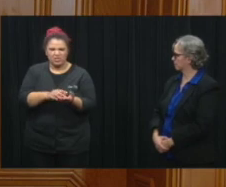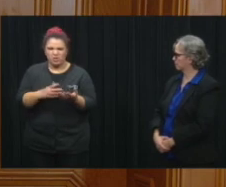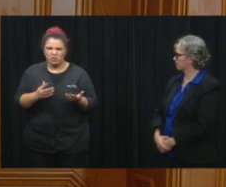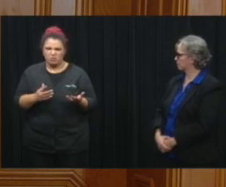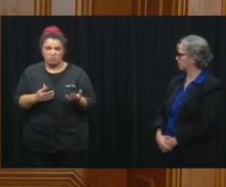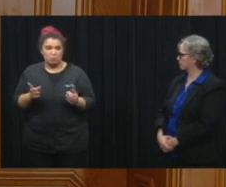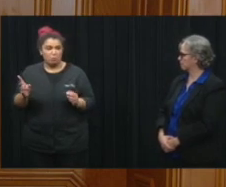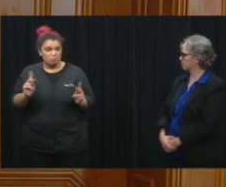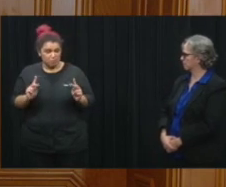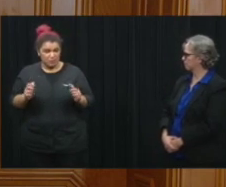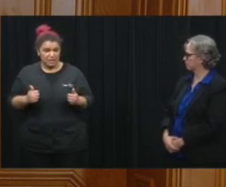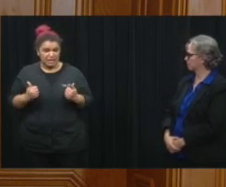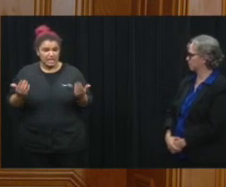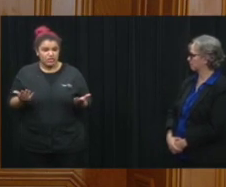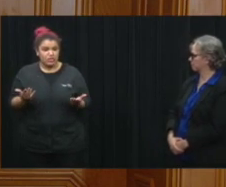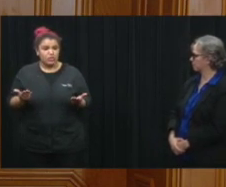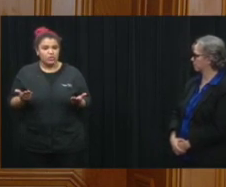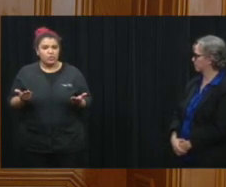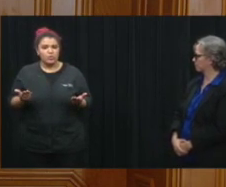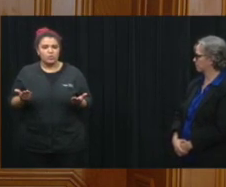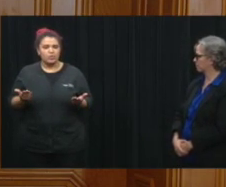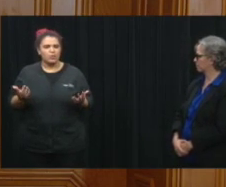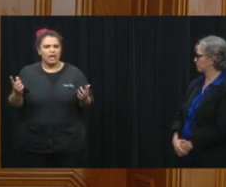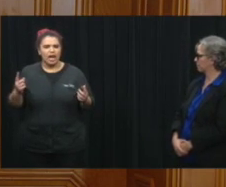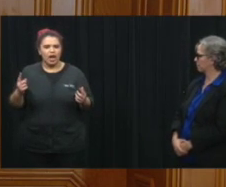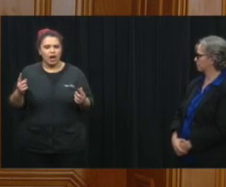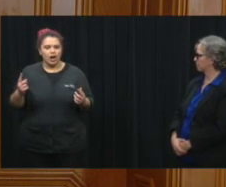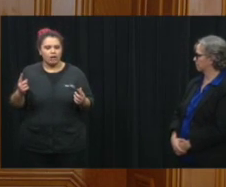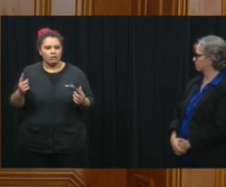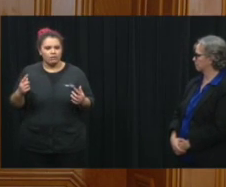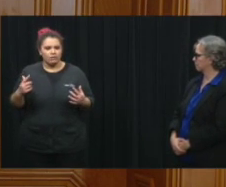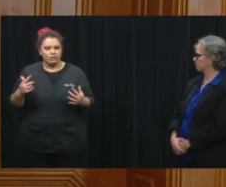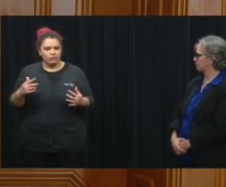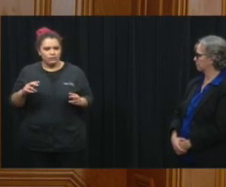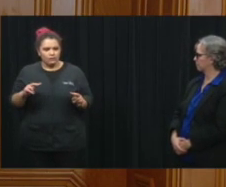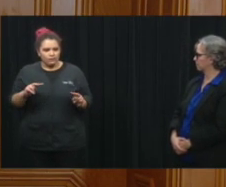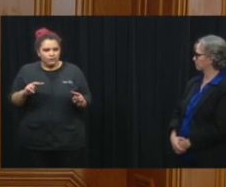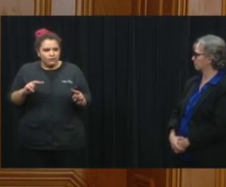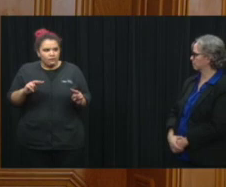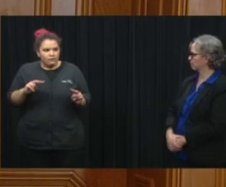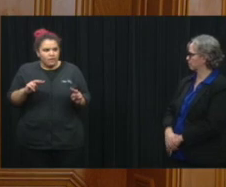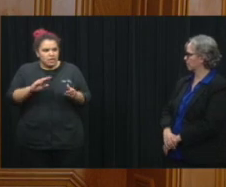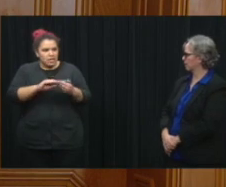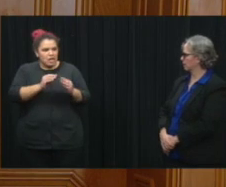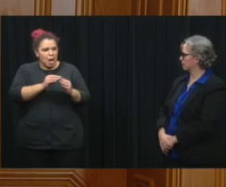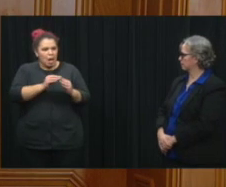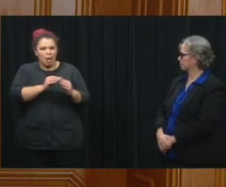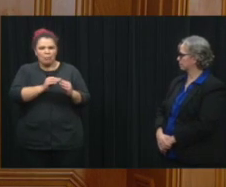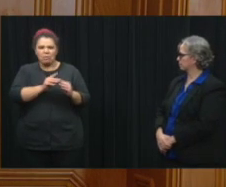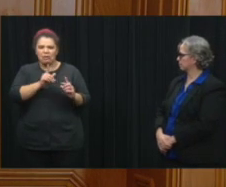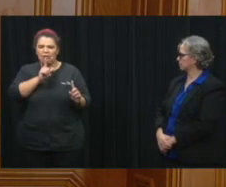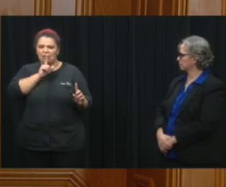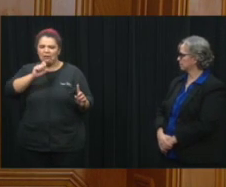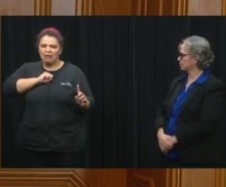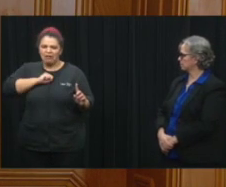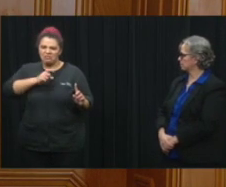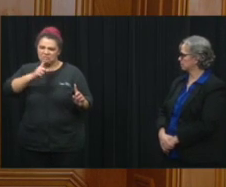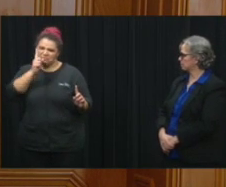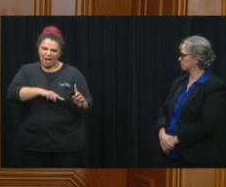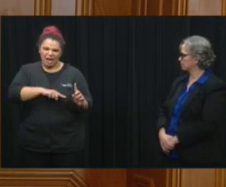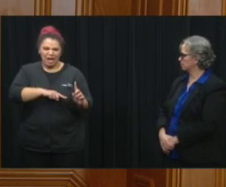Ohioans who are incredulous about that number and do not believe that could